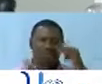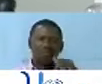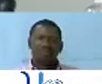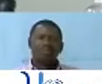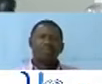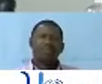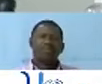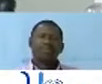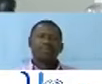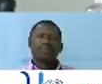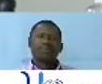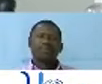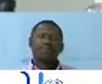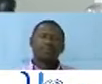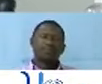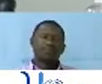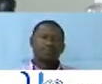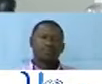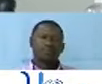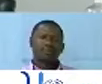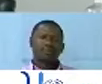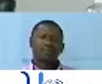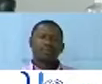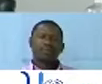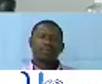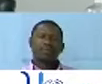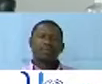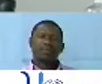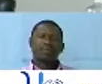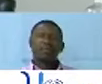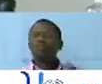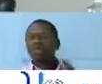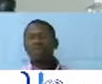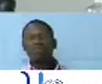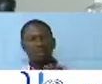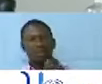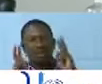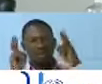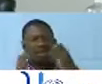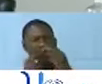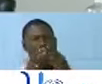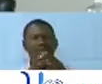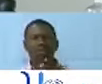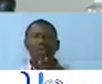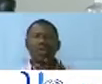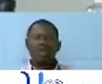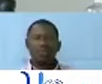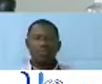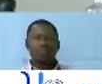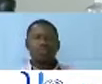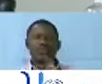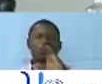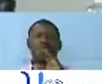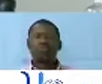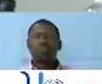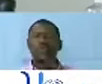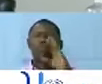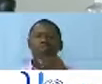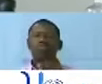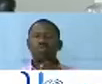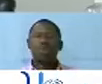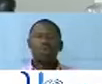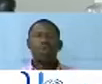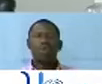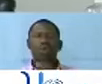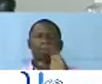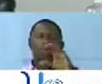So-called African ideology. Yeah. Basically saying that, I mean, we are a sovereign country and we run our country the way we want, but